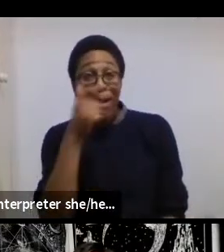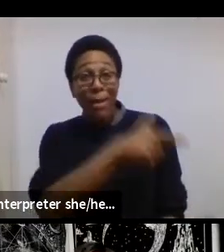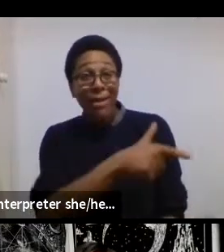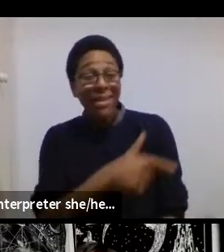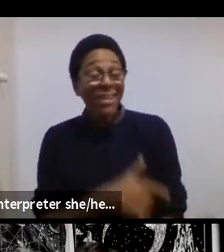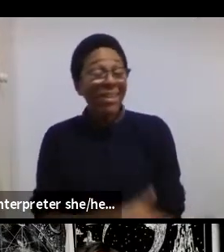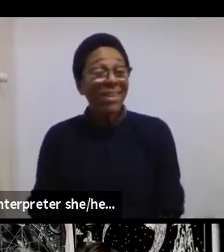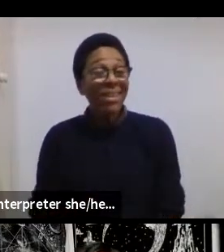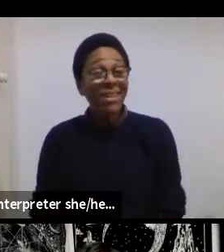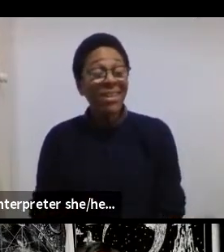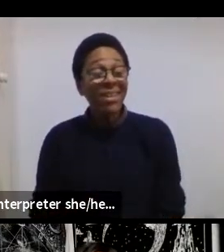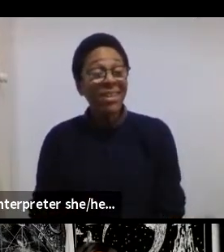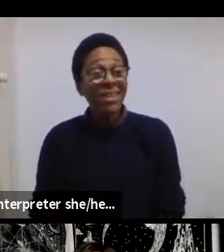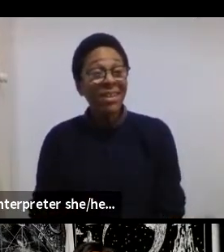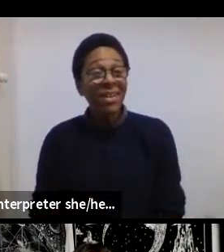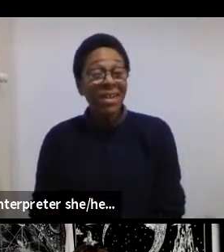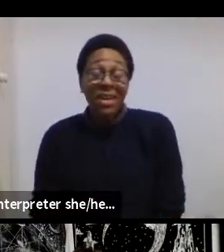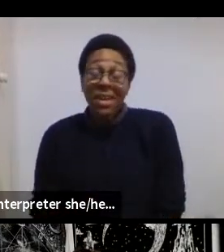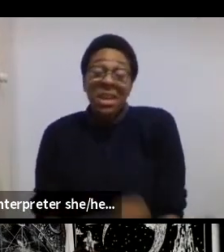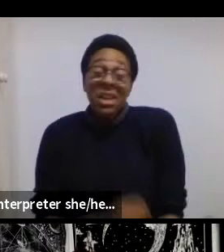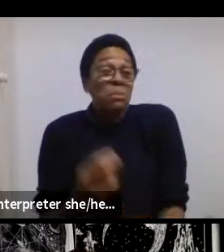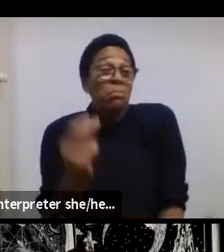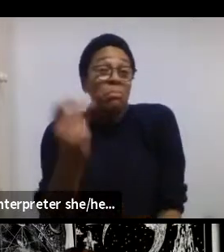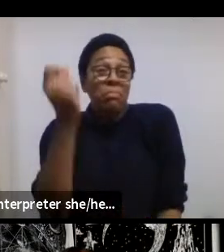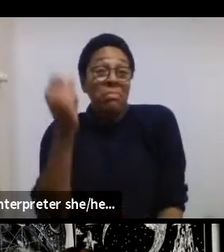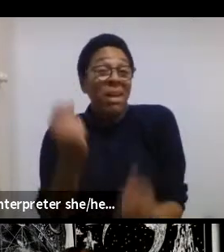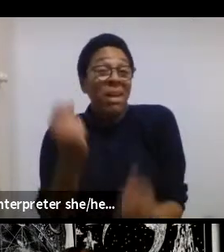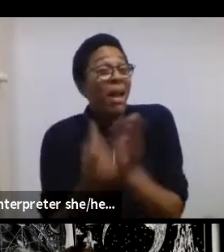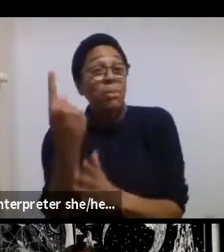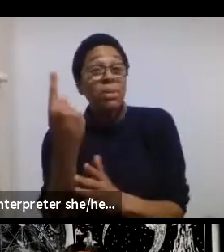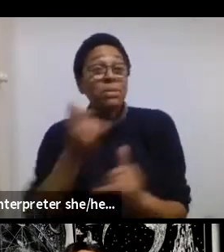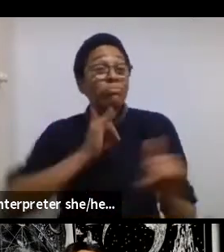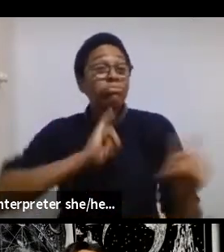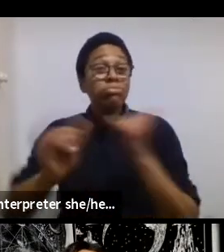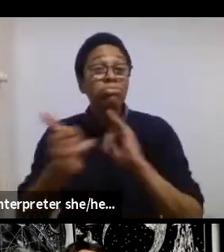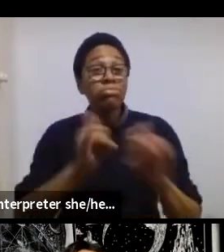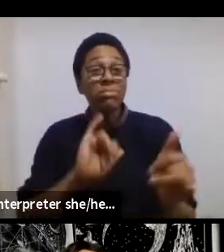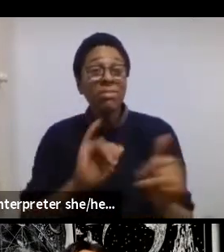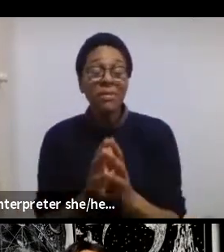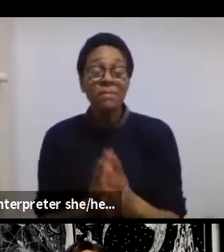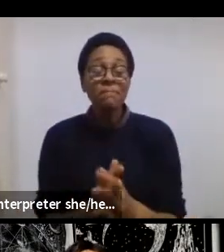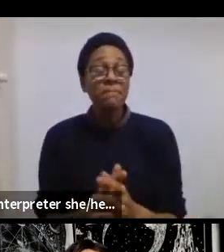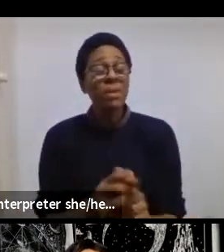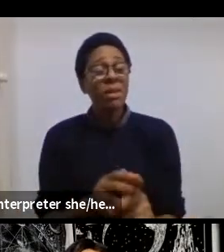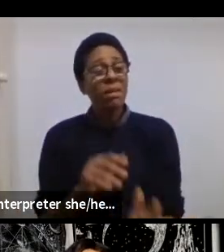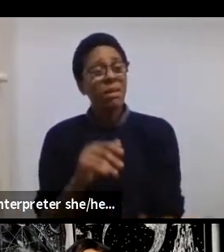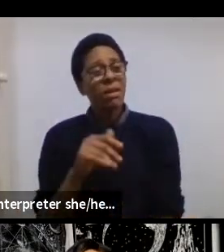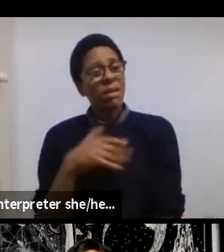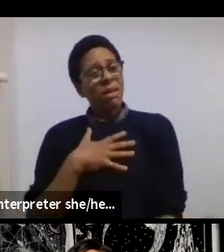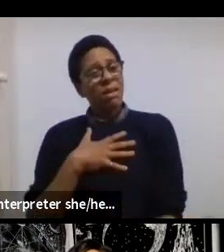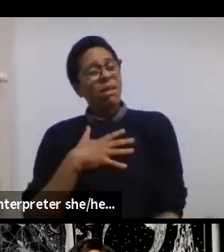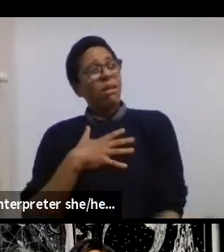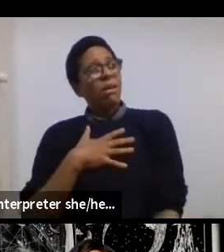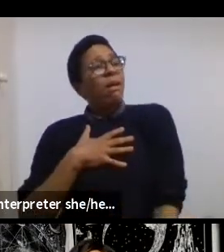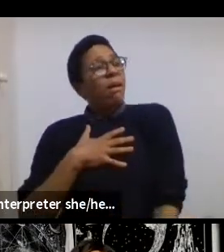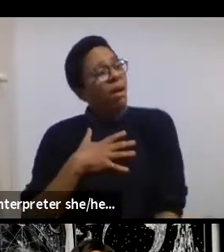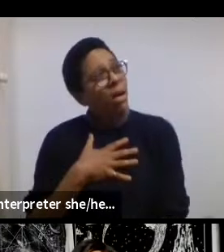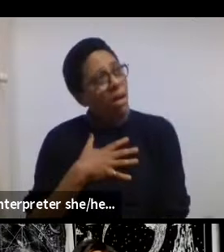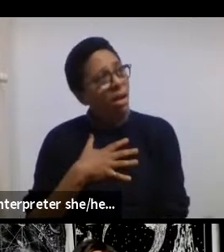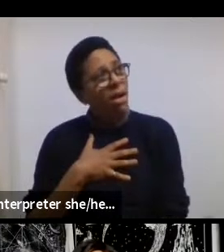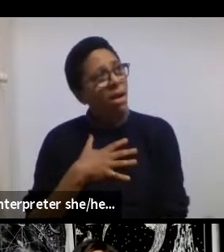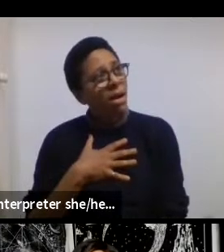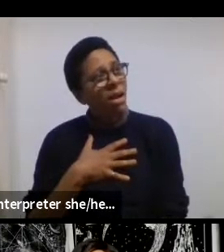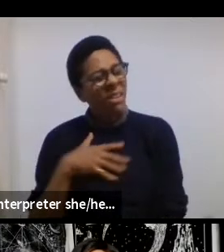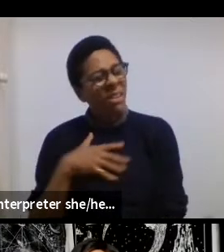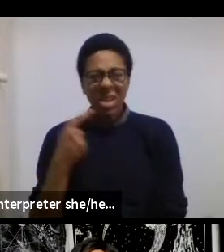know, does, you know, come into its own. But I think there are so few people who maybe